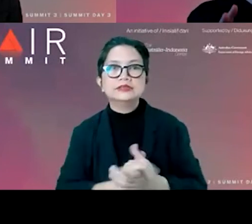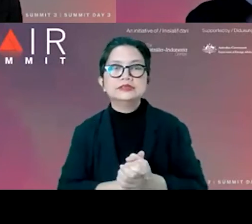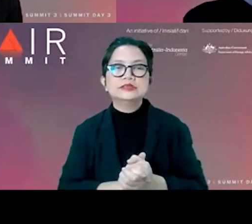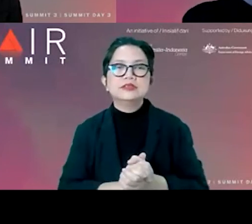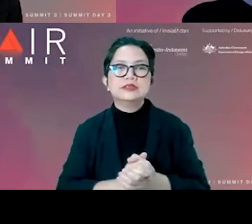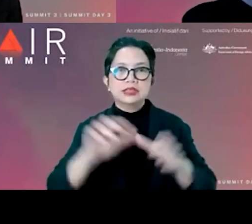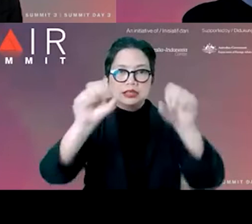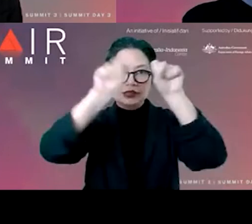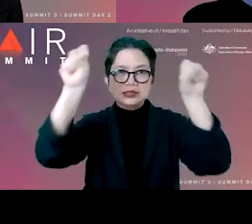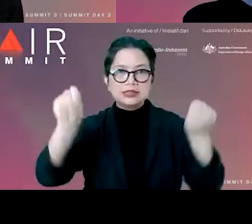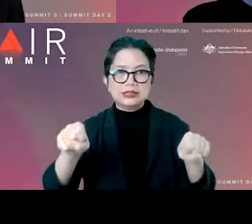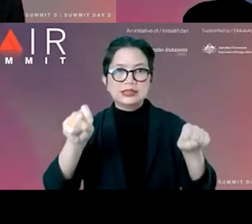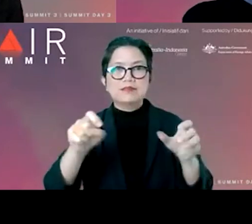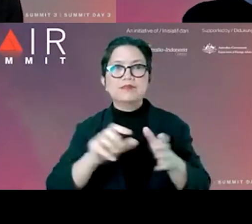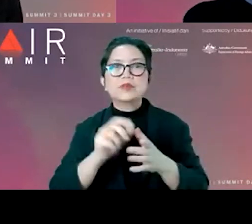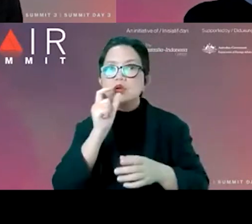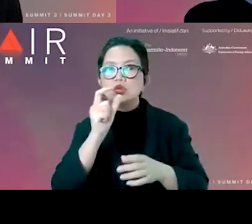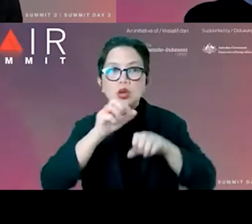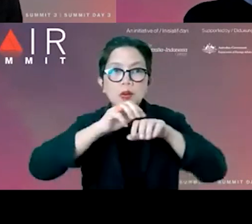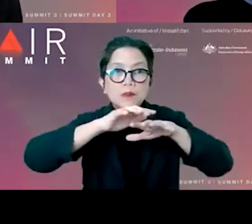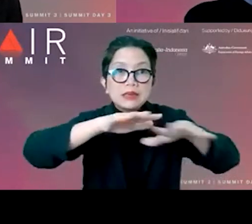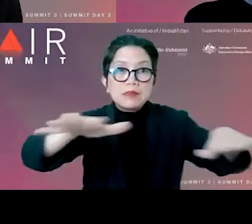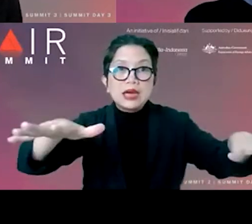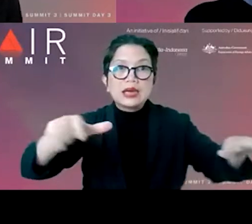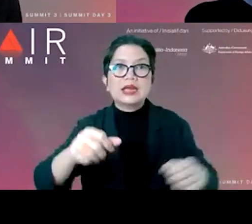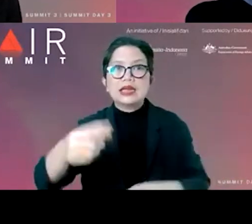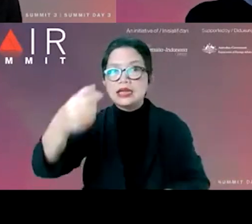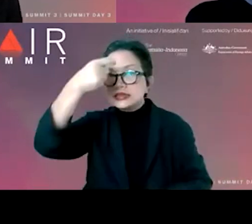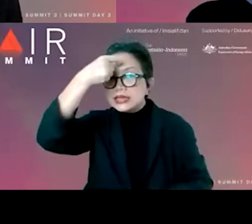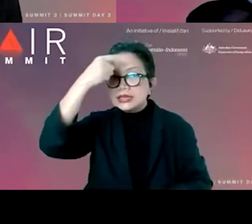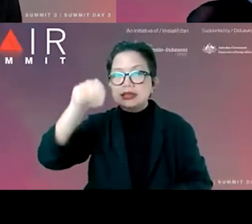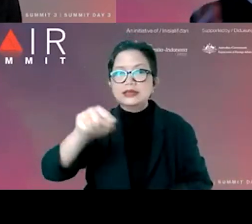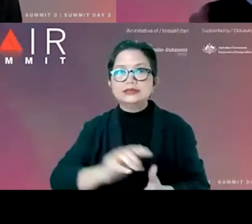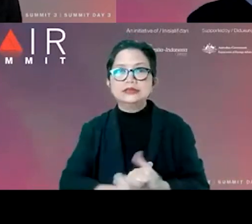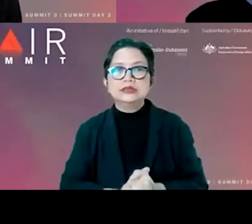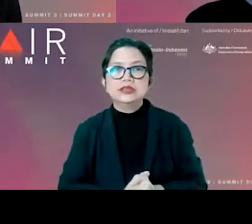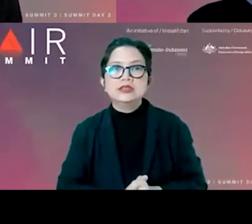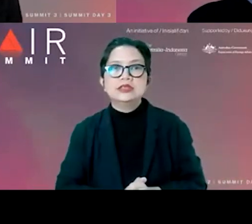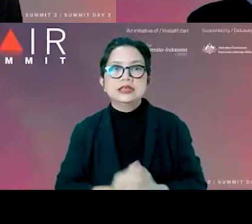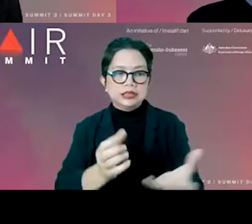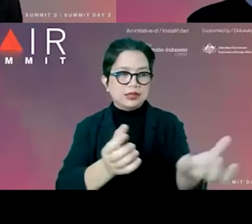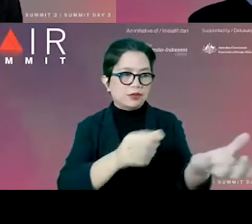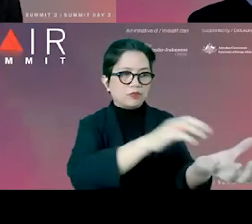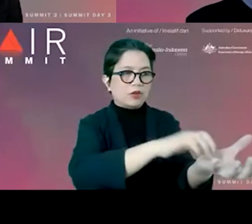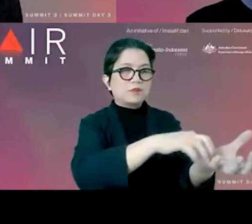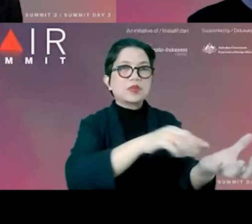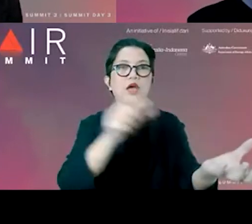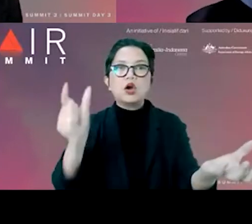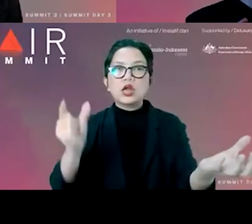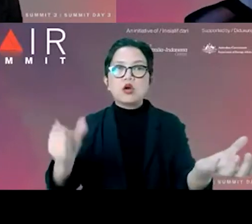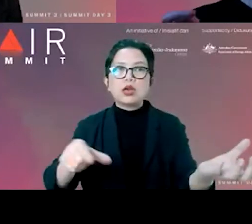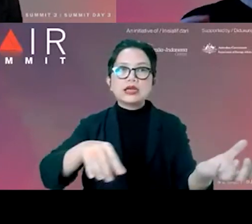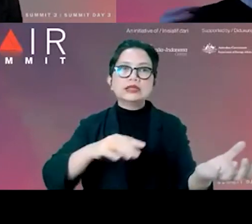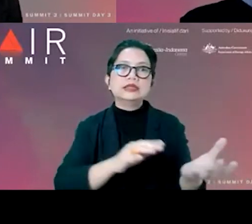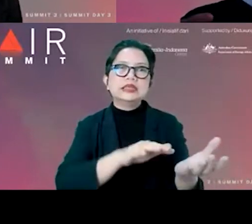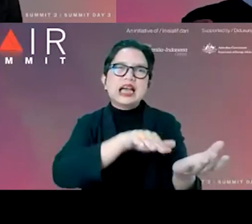categorize people between people who are susceptible to get infected, who have been infected, who have recovered, and so on.